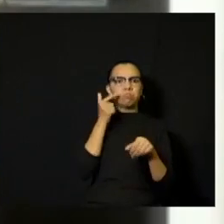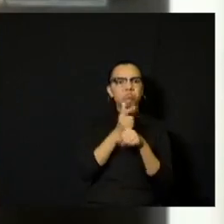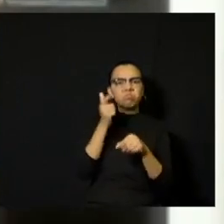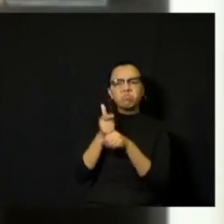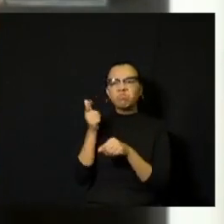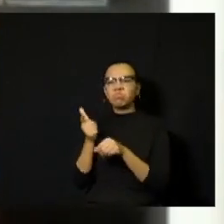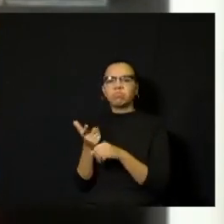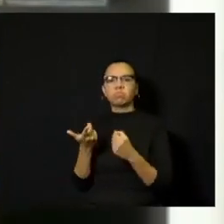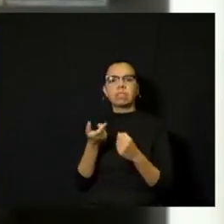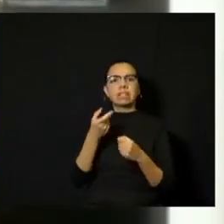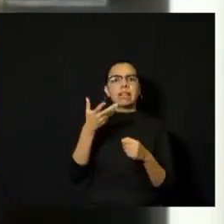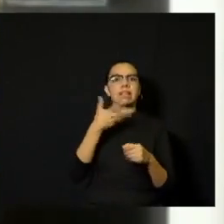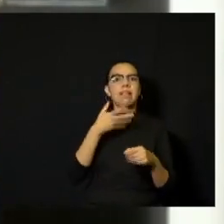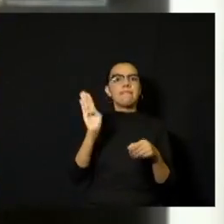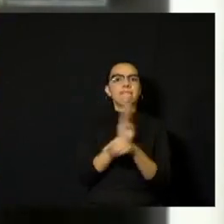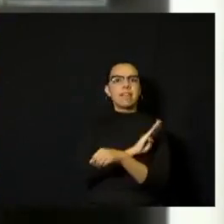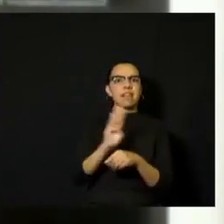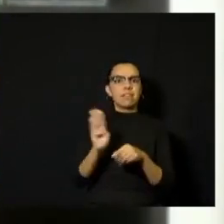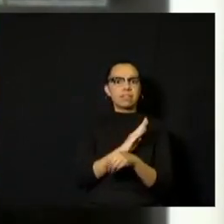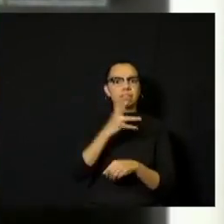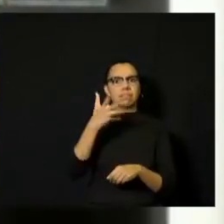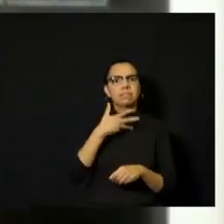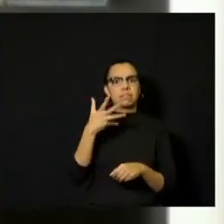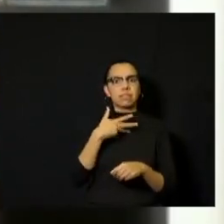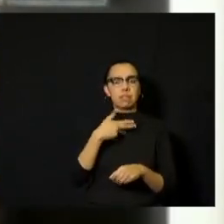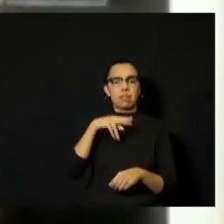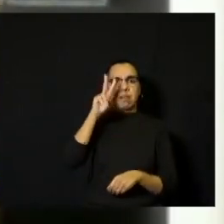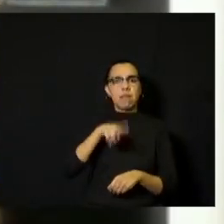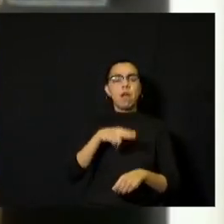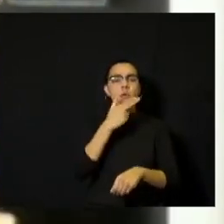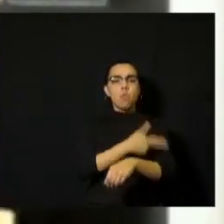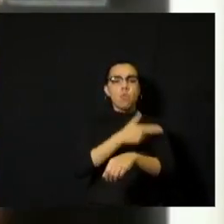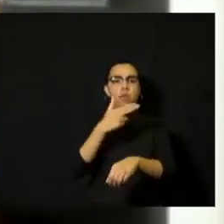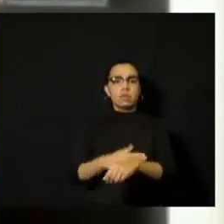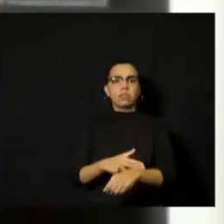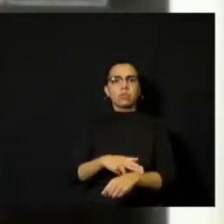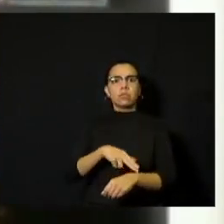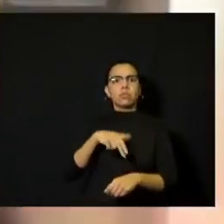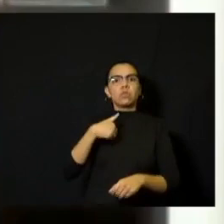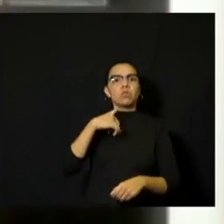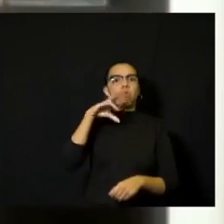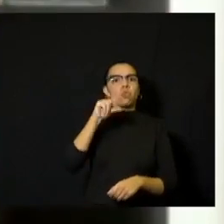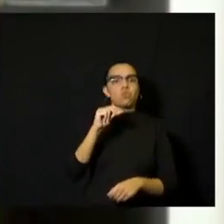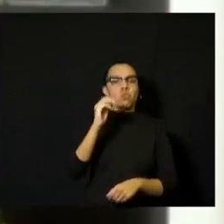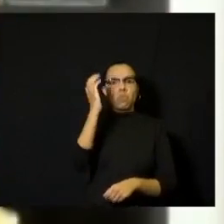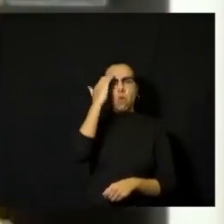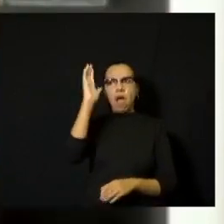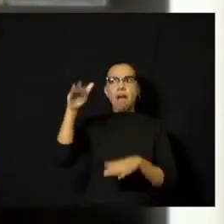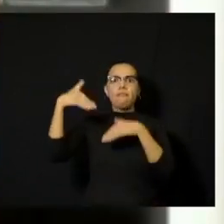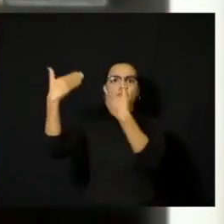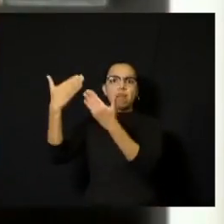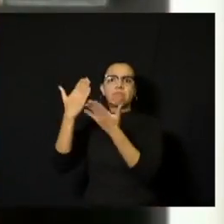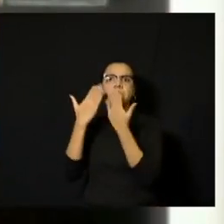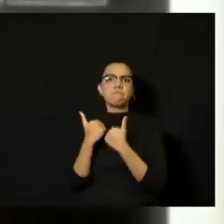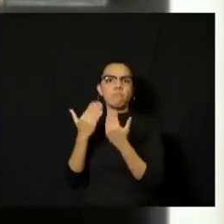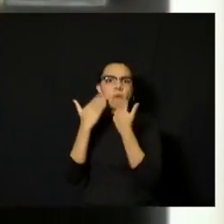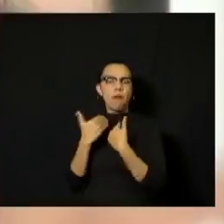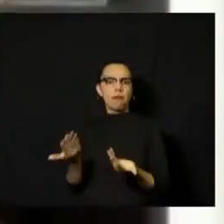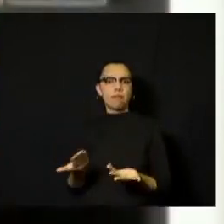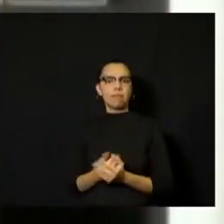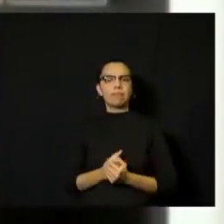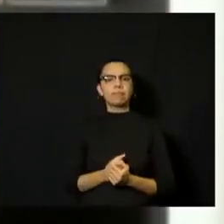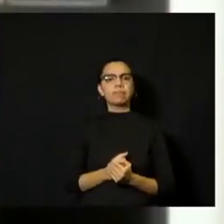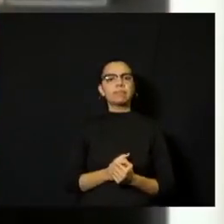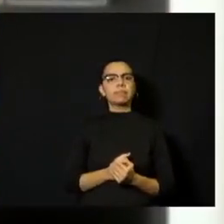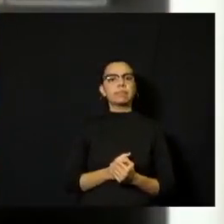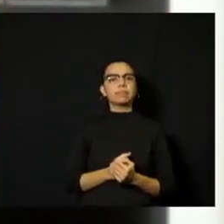need to realize the benefits you have honestly. I know no company